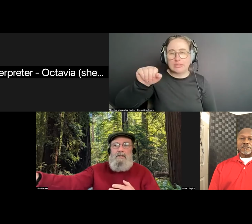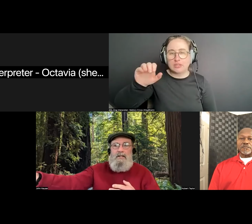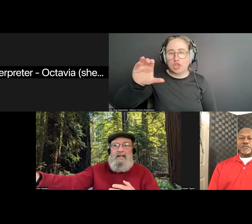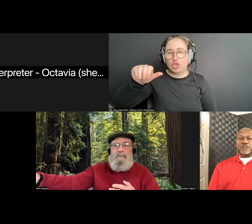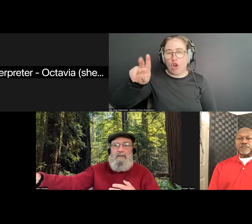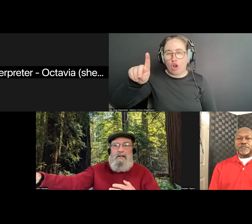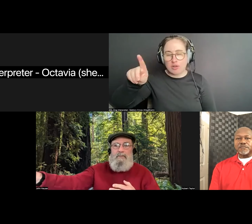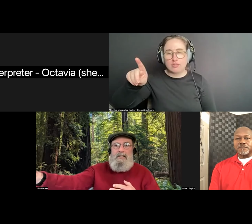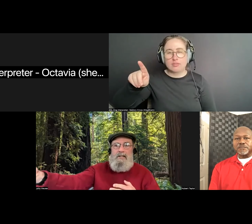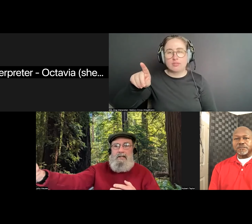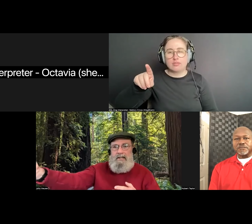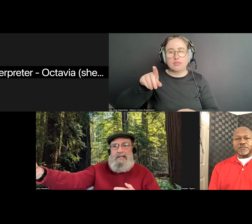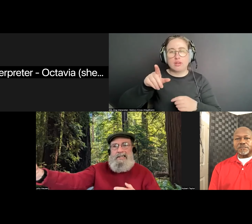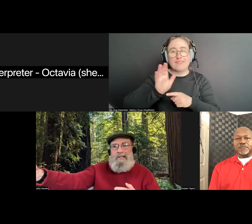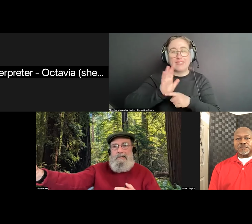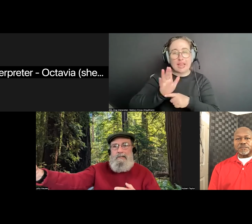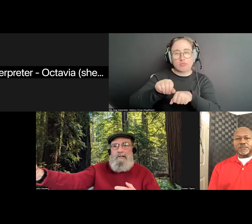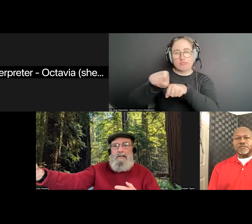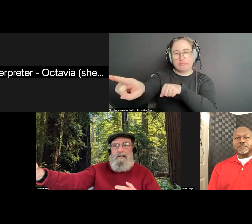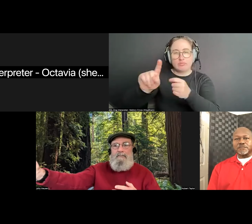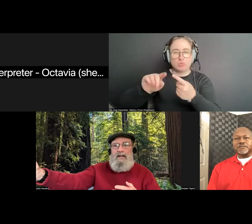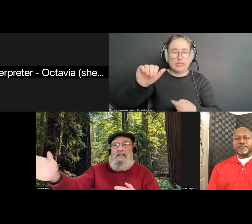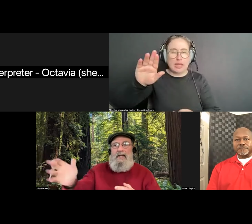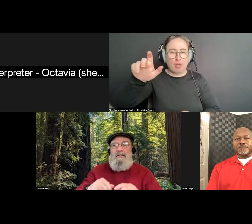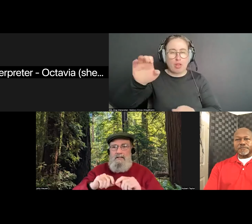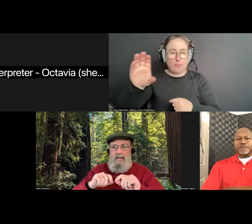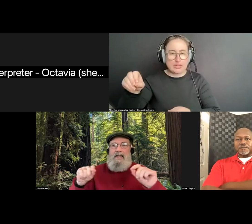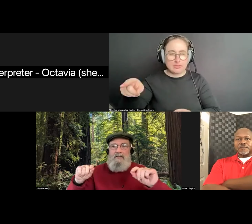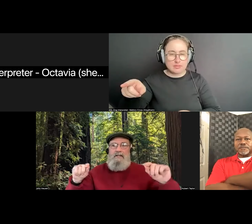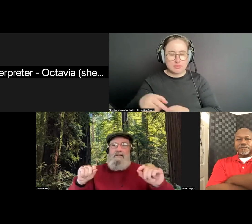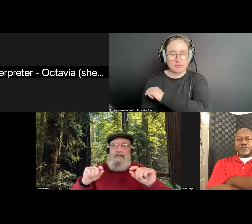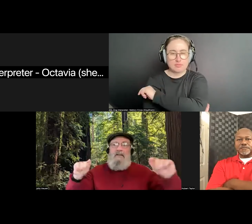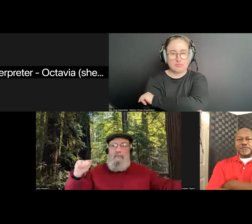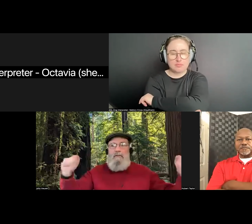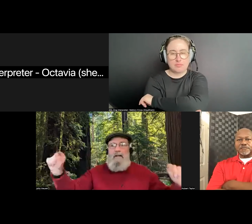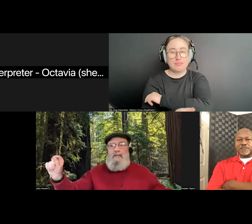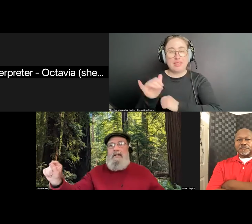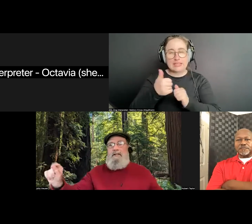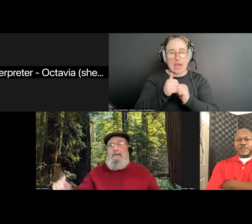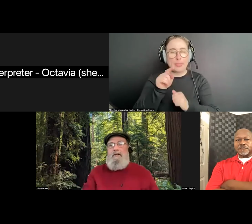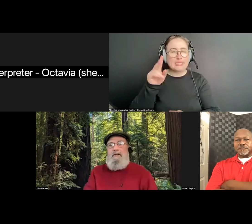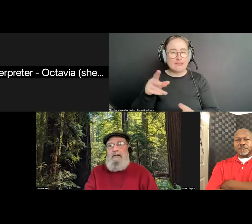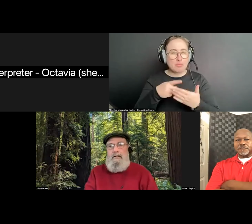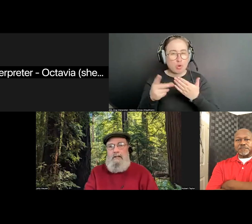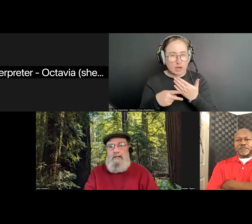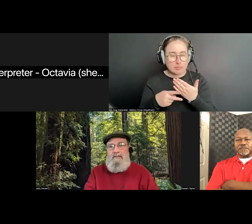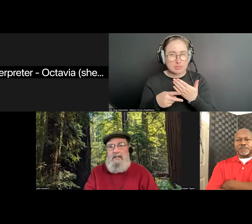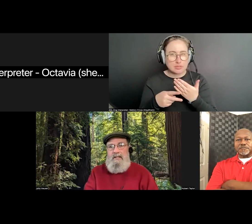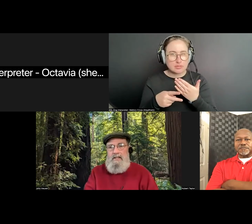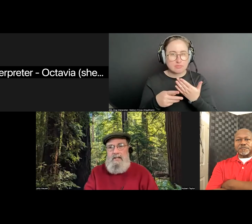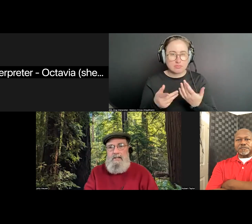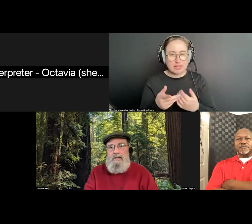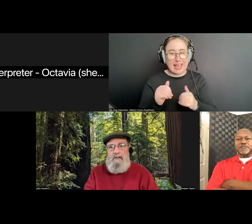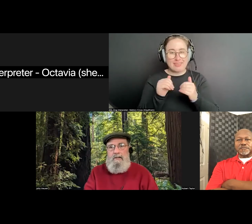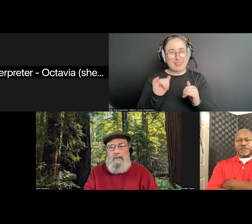video to the cable company's head end. And that's how the TV programs get on your TV